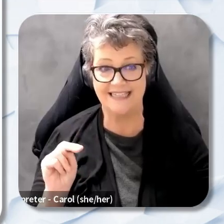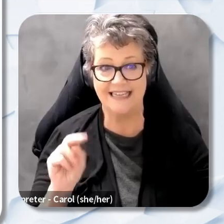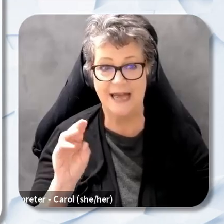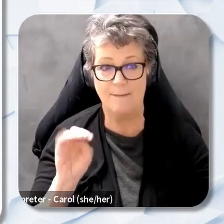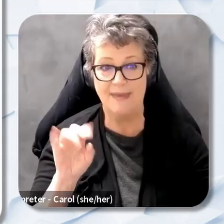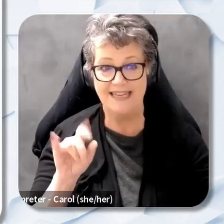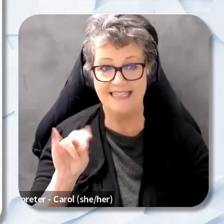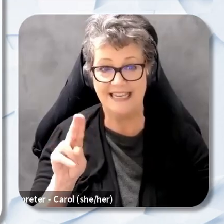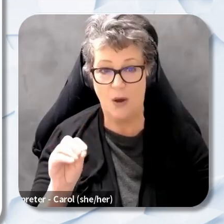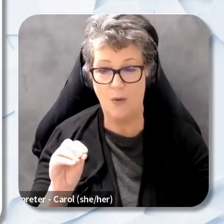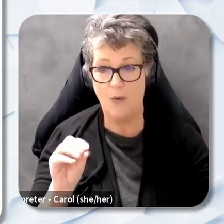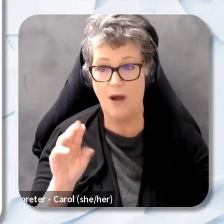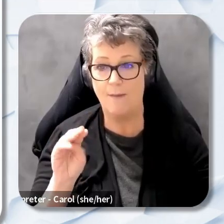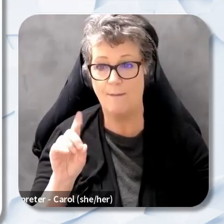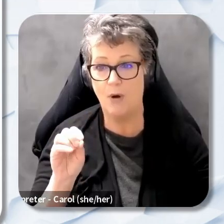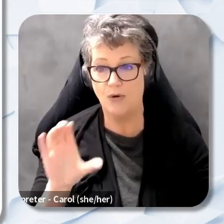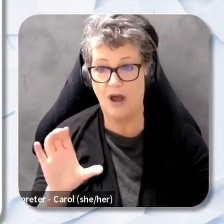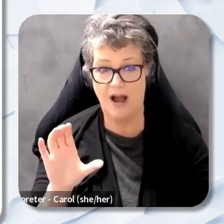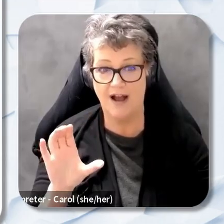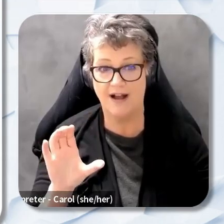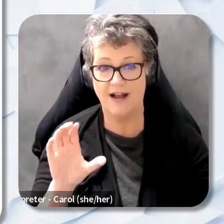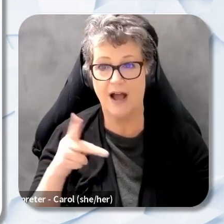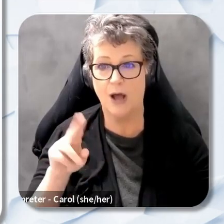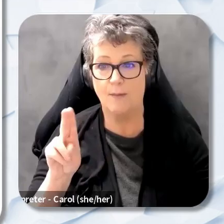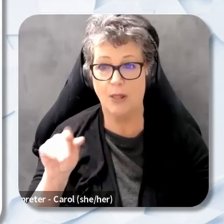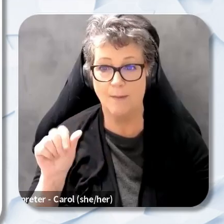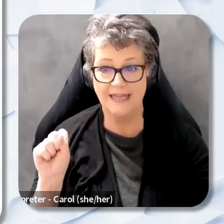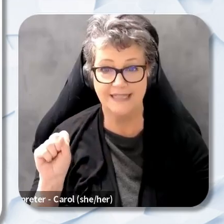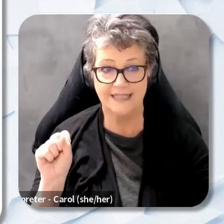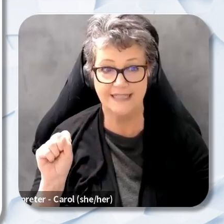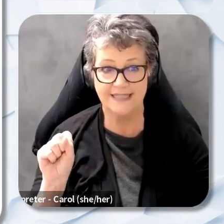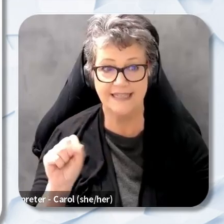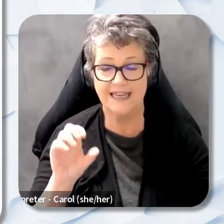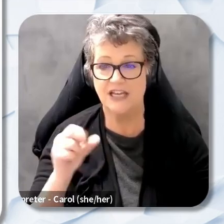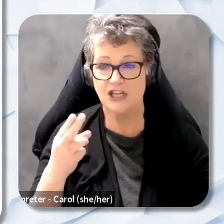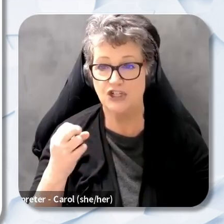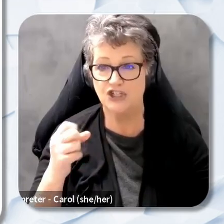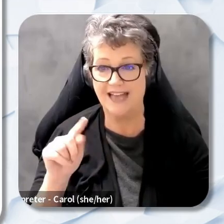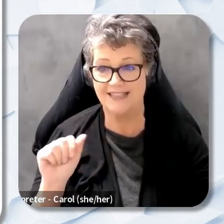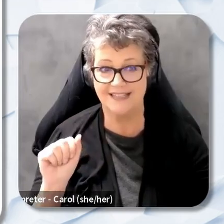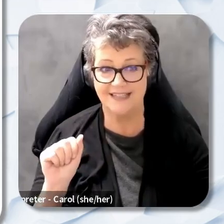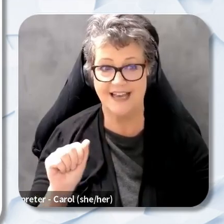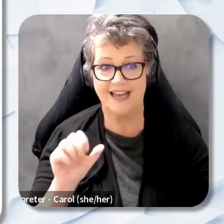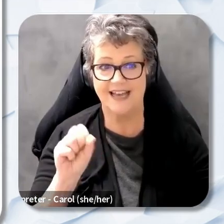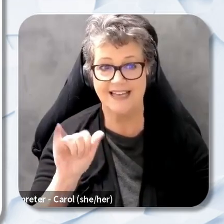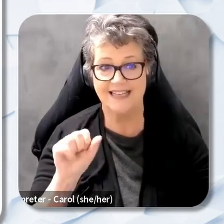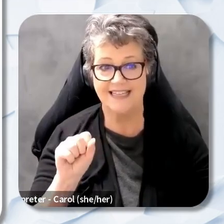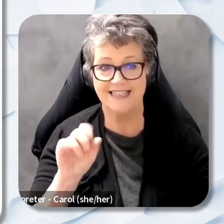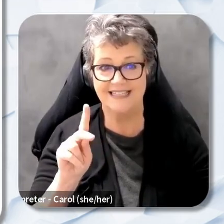Lassen, Mendocino, Modoc, Plumas,